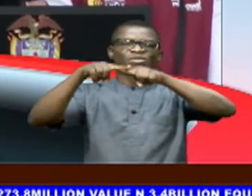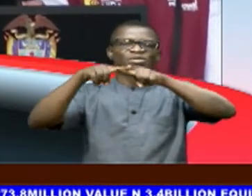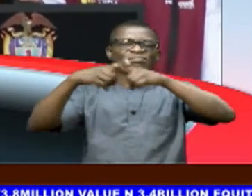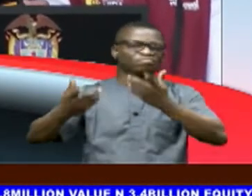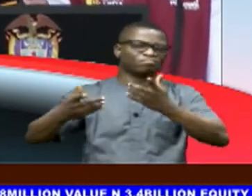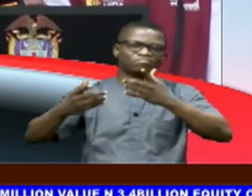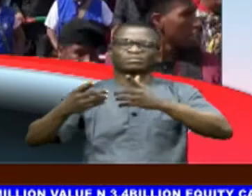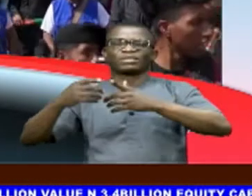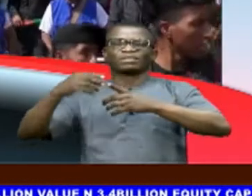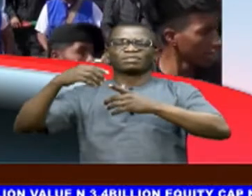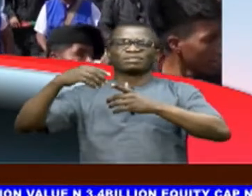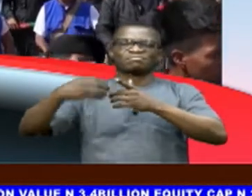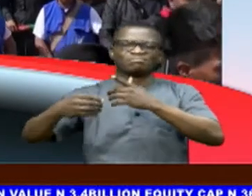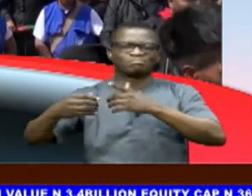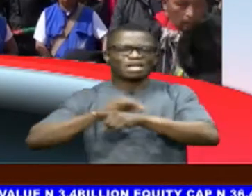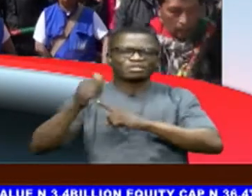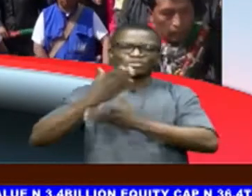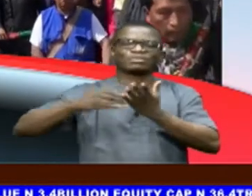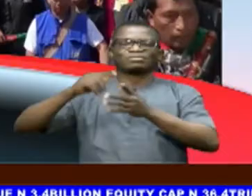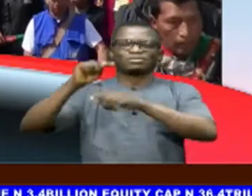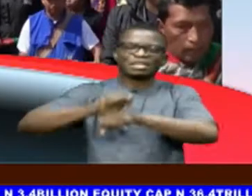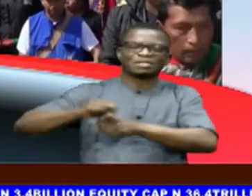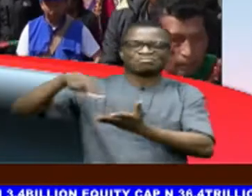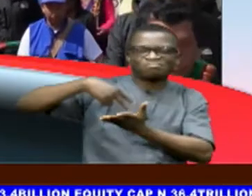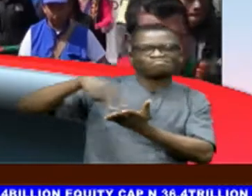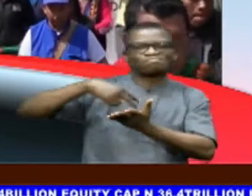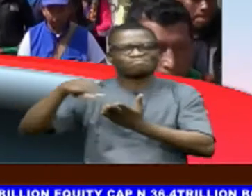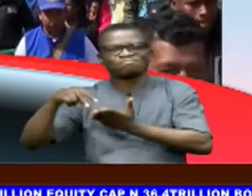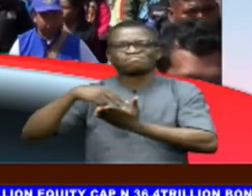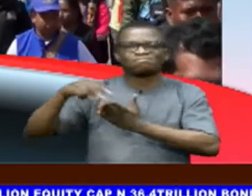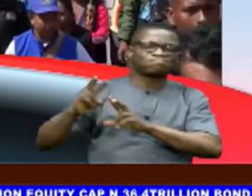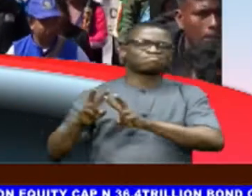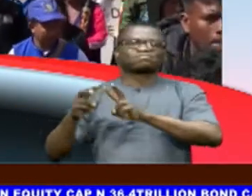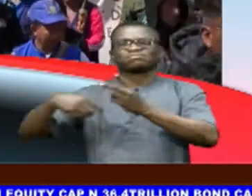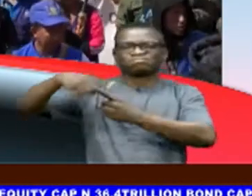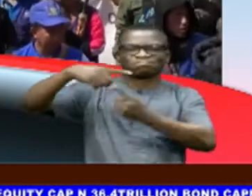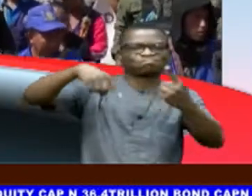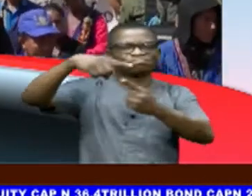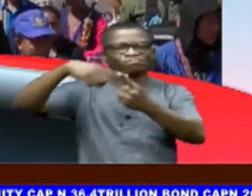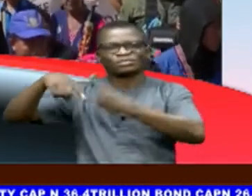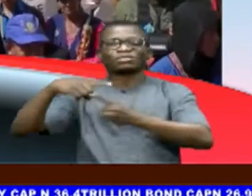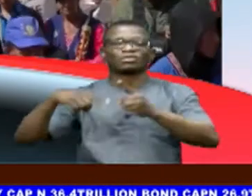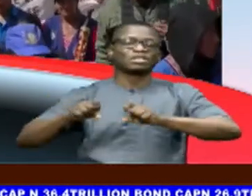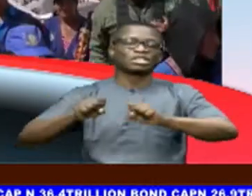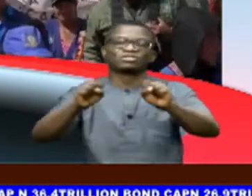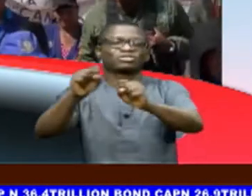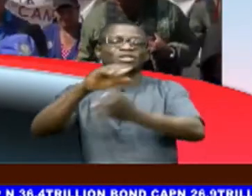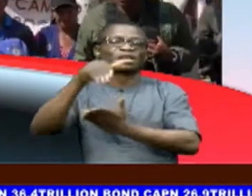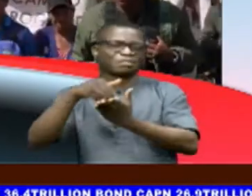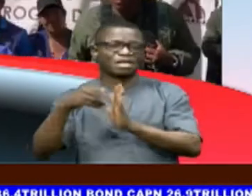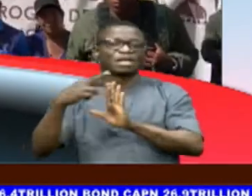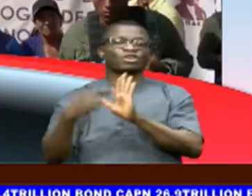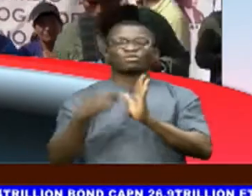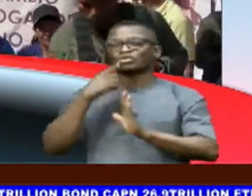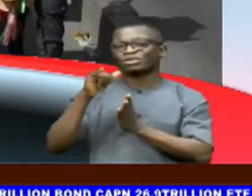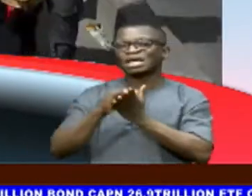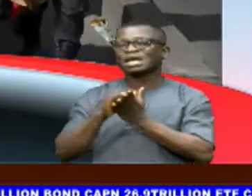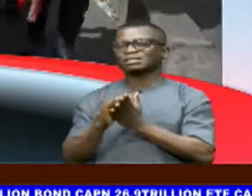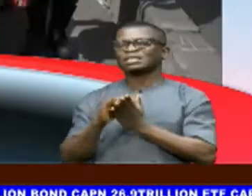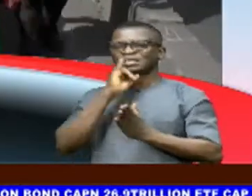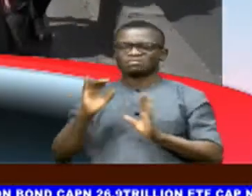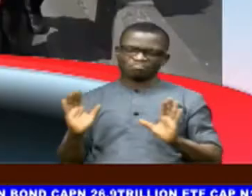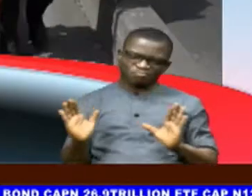in traditional dances and songs as they marched through the streets of the capital. Reports say the event, known as